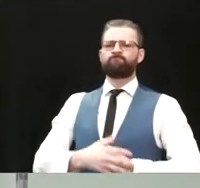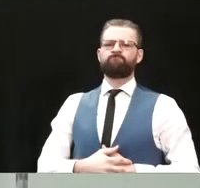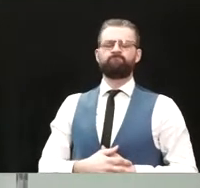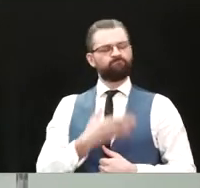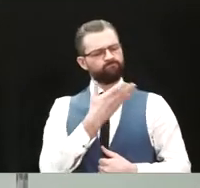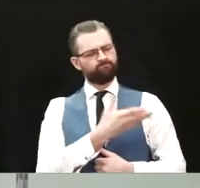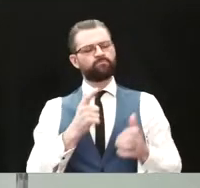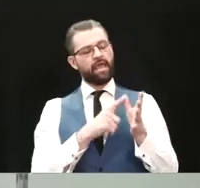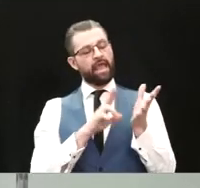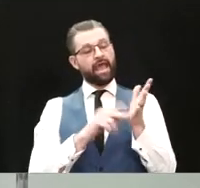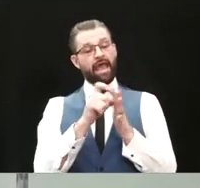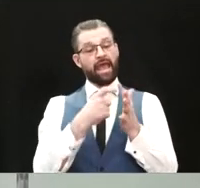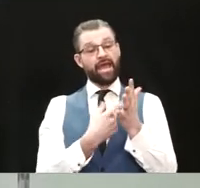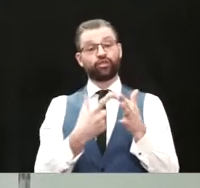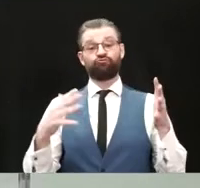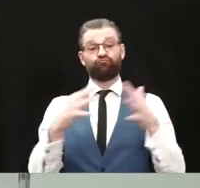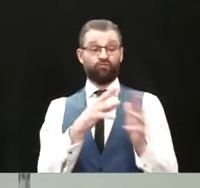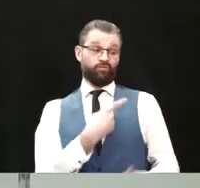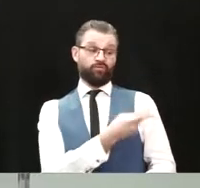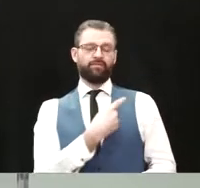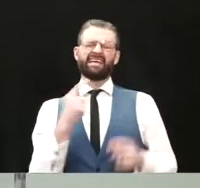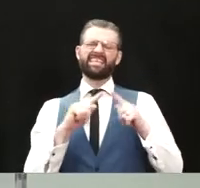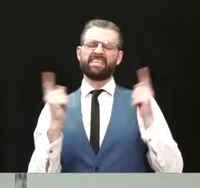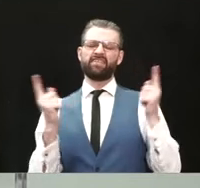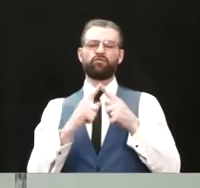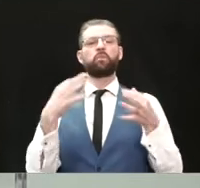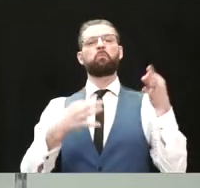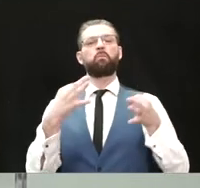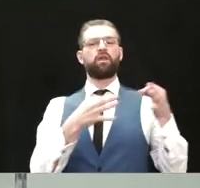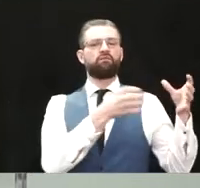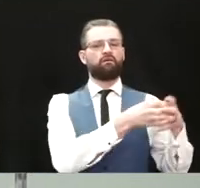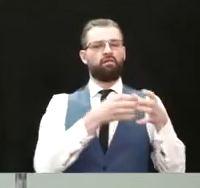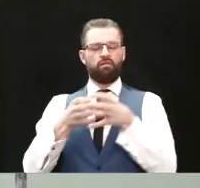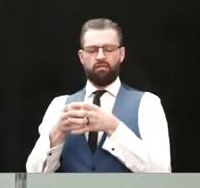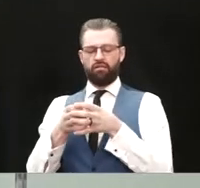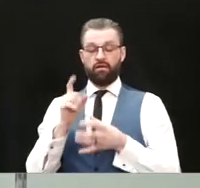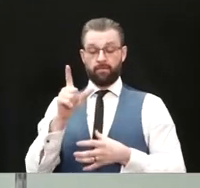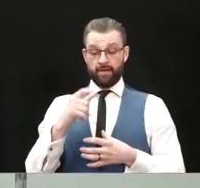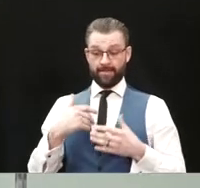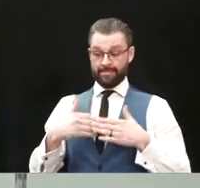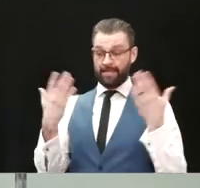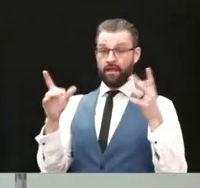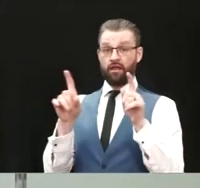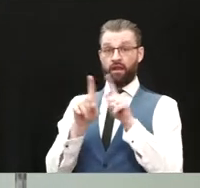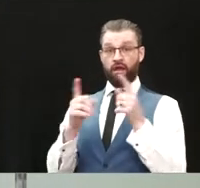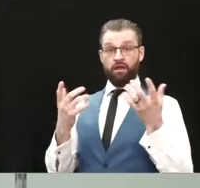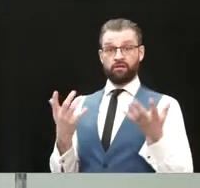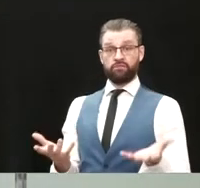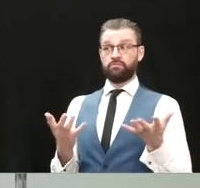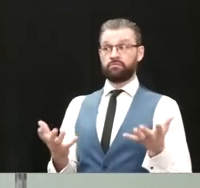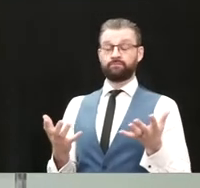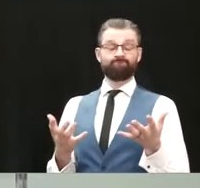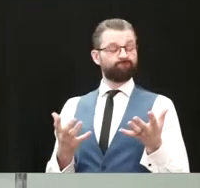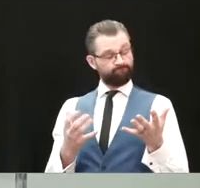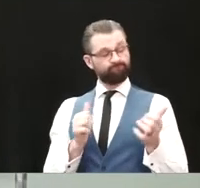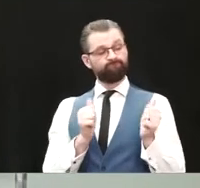Andrew and I may come from different political parties, but on days like today, we couldn't be